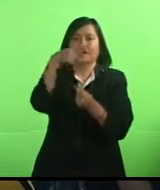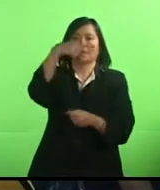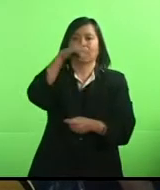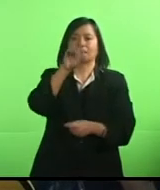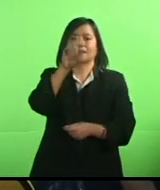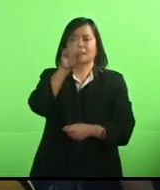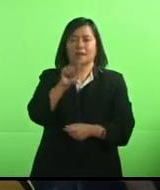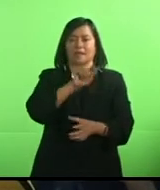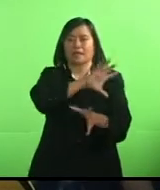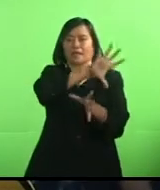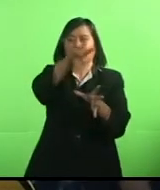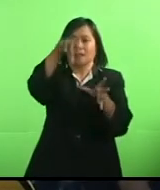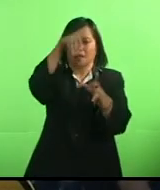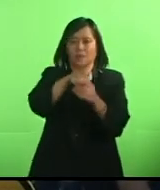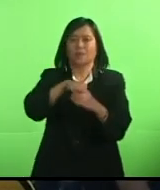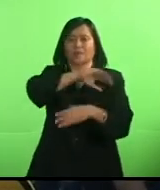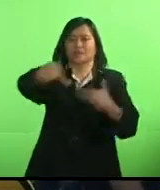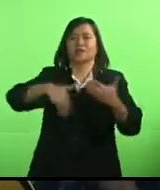mencakupi tak